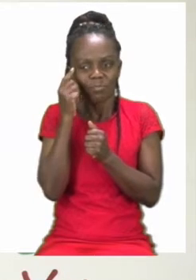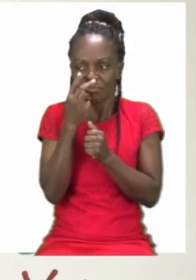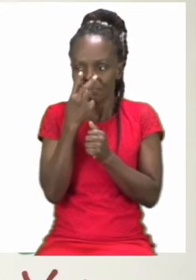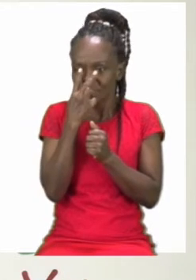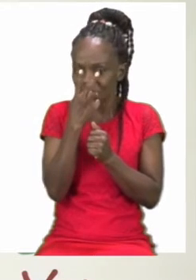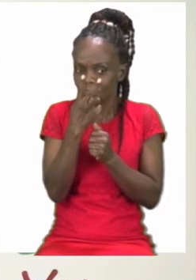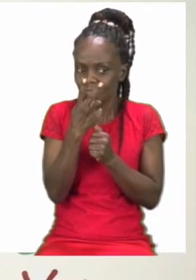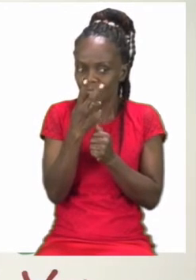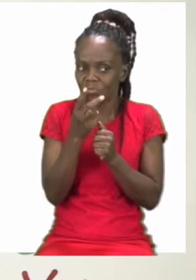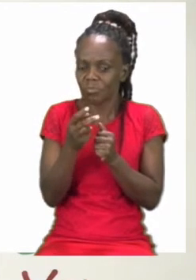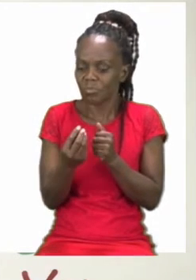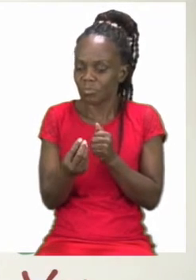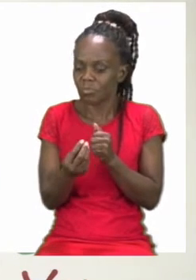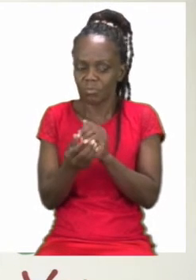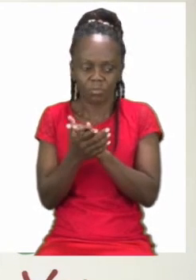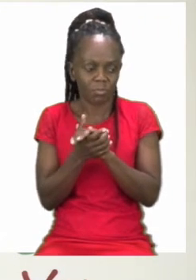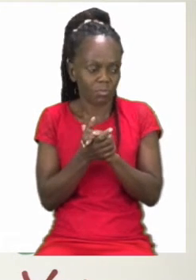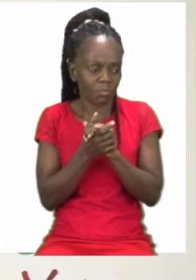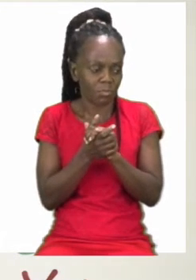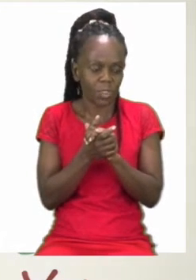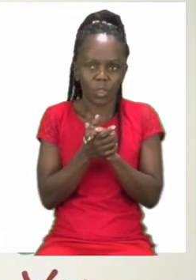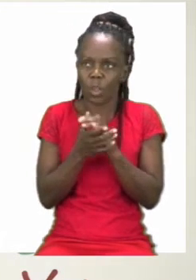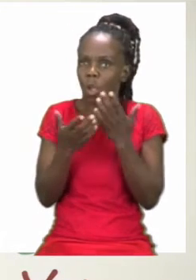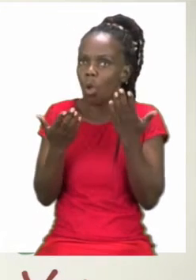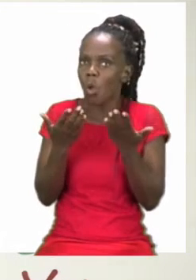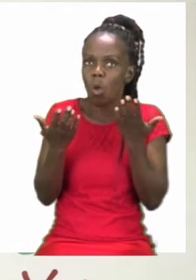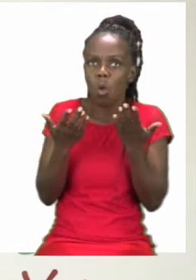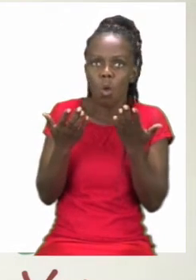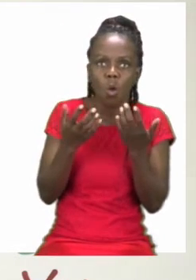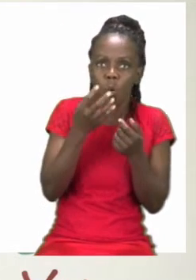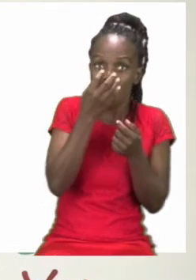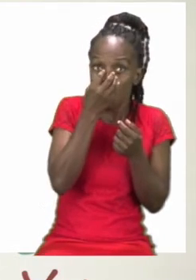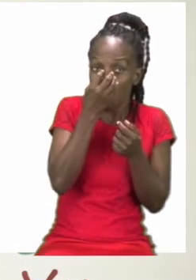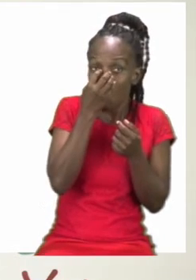little friend today. Zacky?